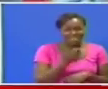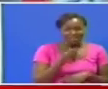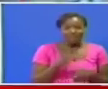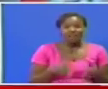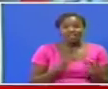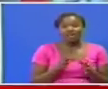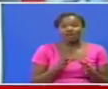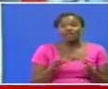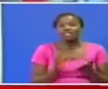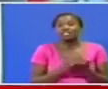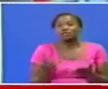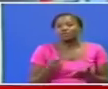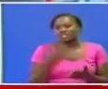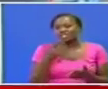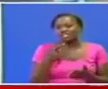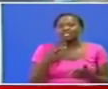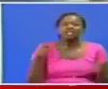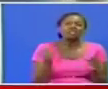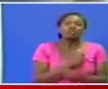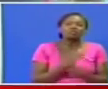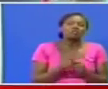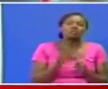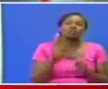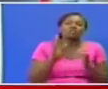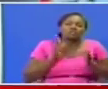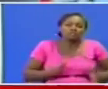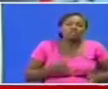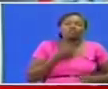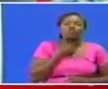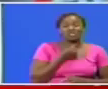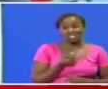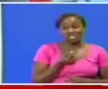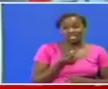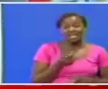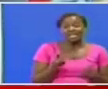you that you can't become the person you desire to be. And if